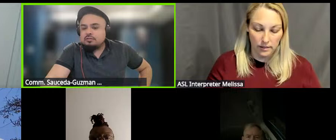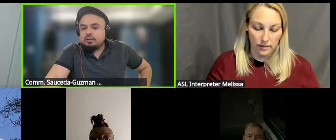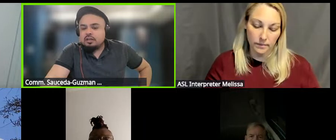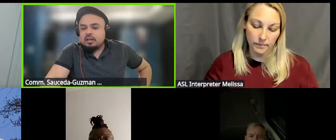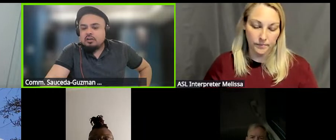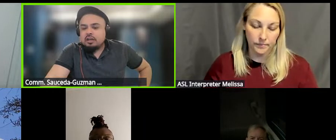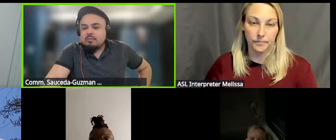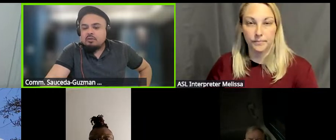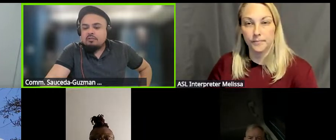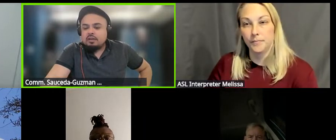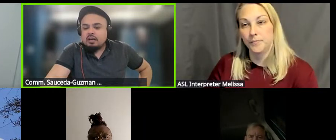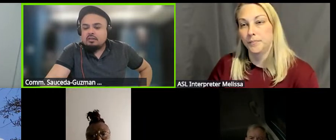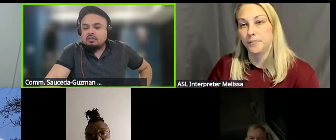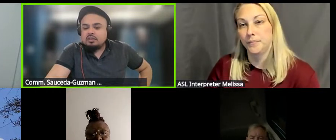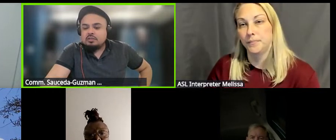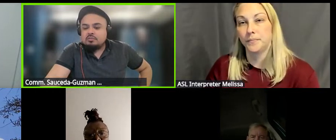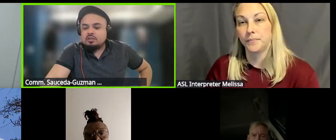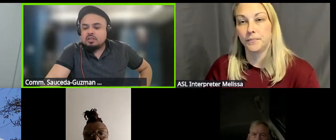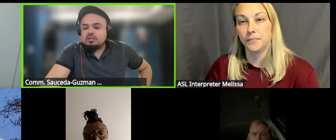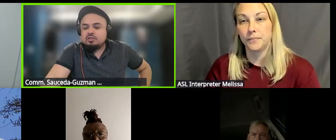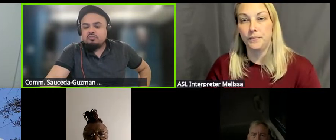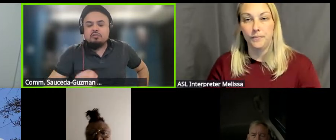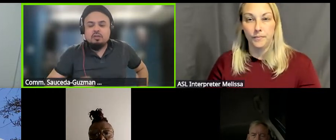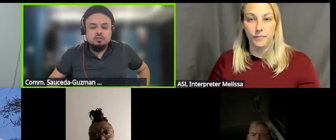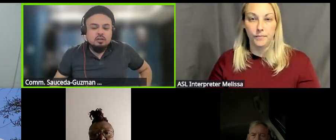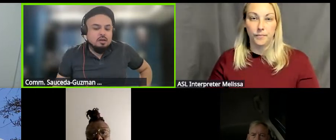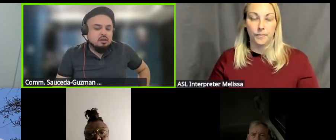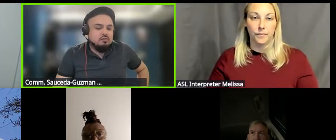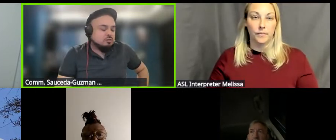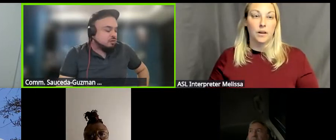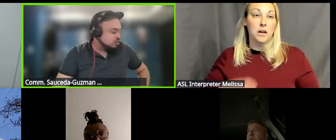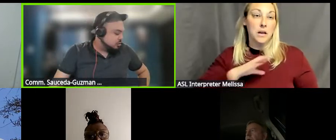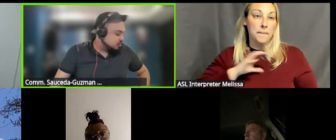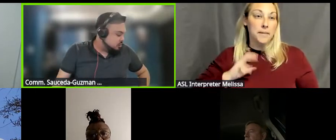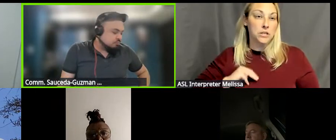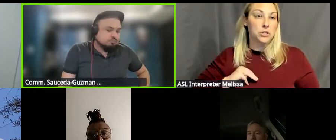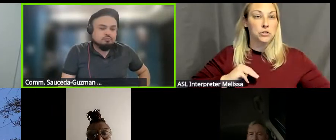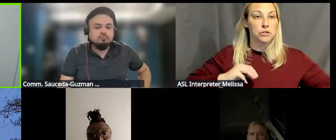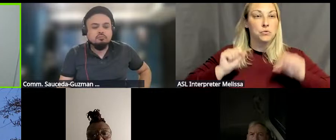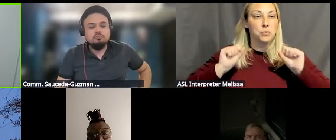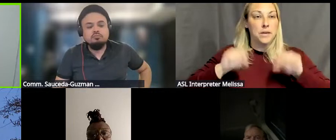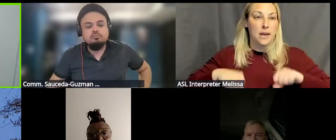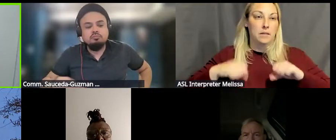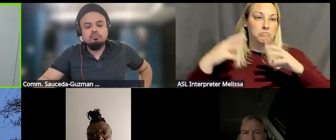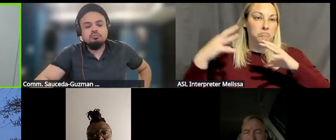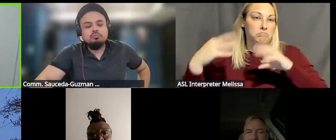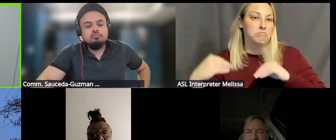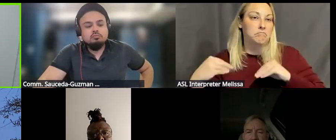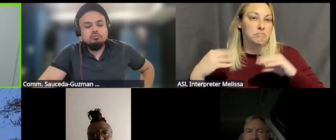Commissioners, feel free to cut your camera off during this presentation and feel free to turn it back on for questions.